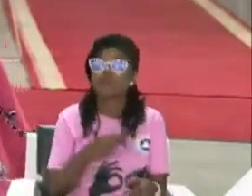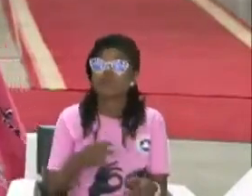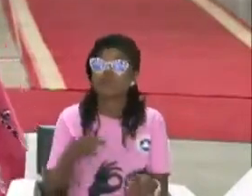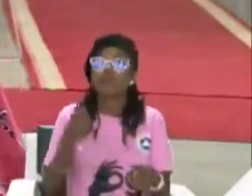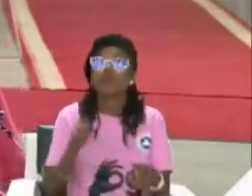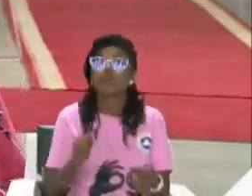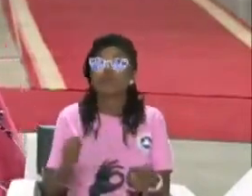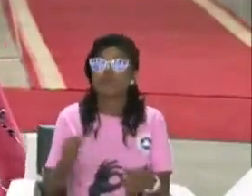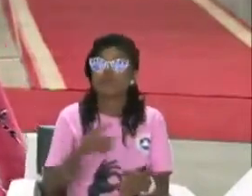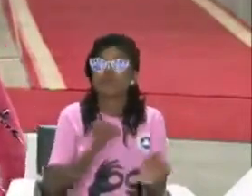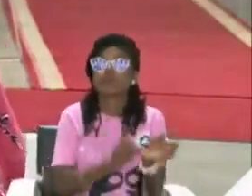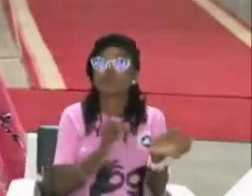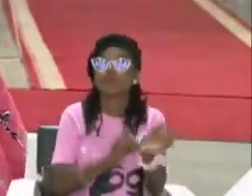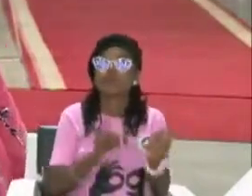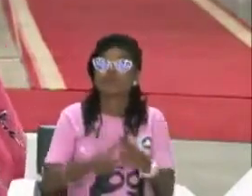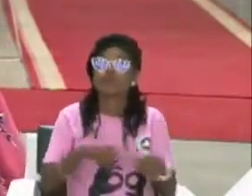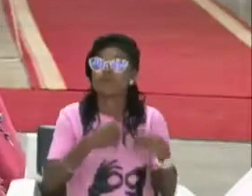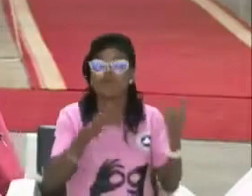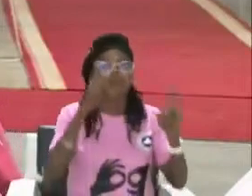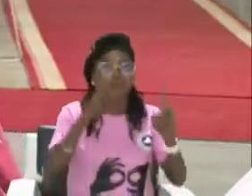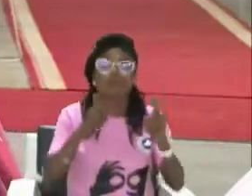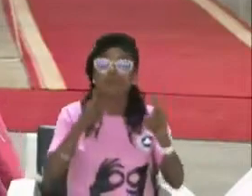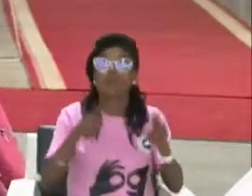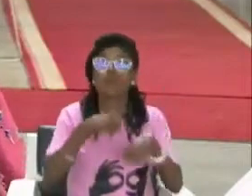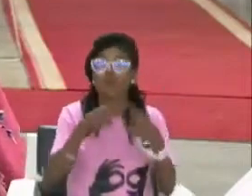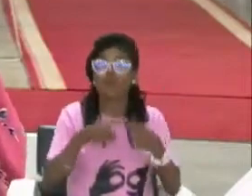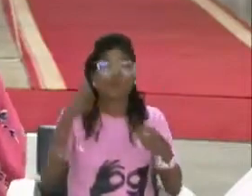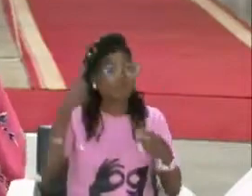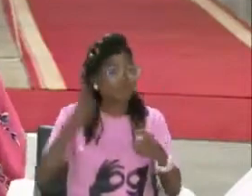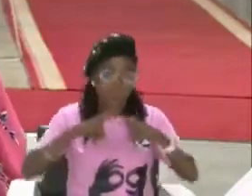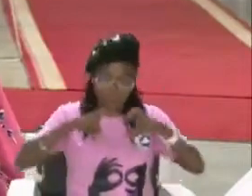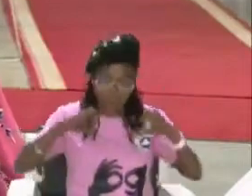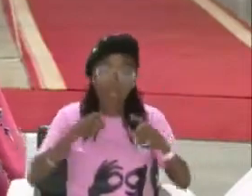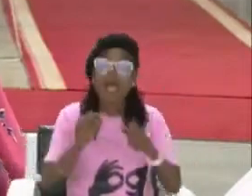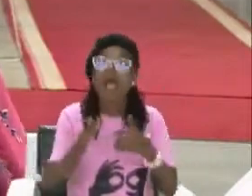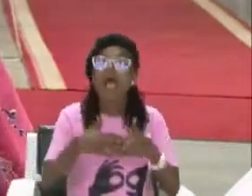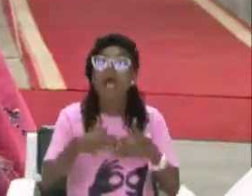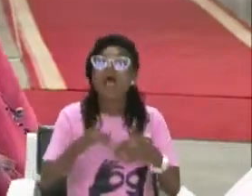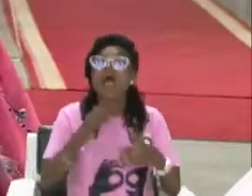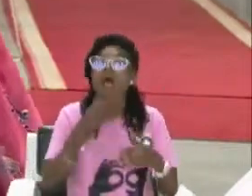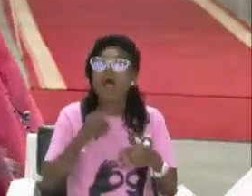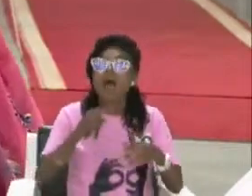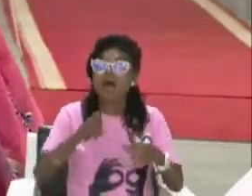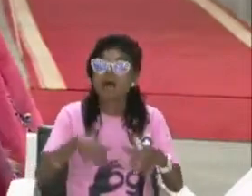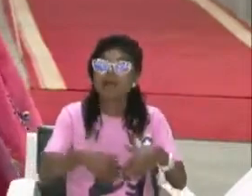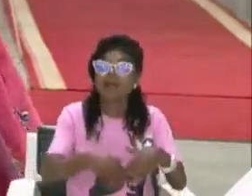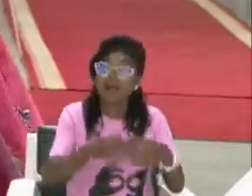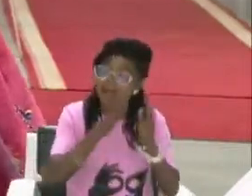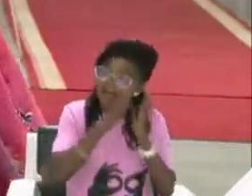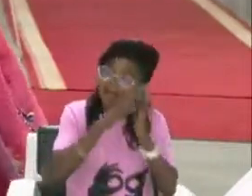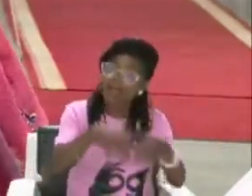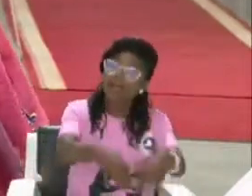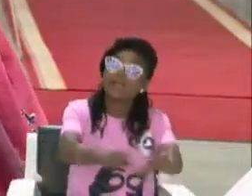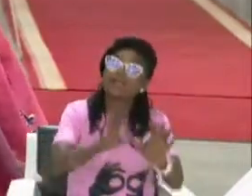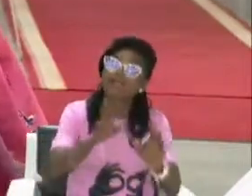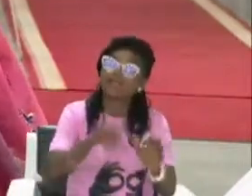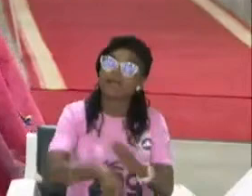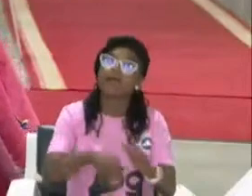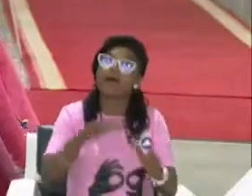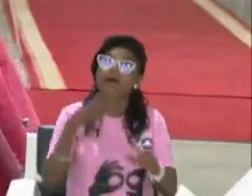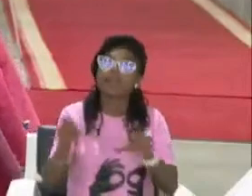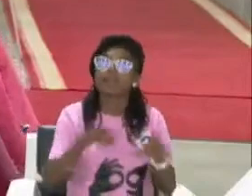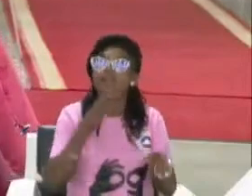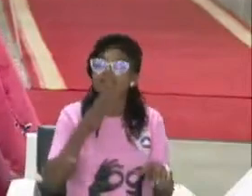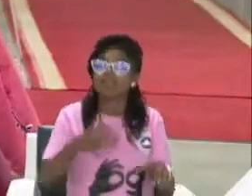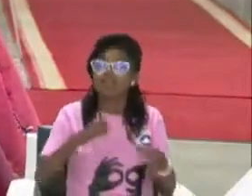doctor told us to go for the scan. So we went for the scan. As well, I lay down, I asked them as they were doing and